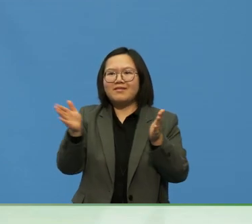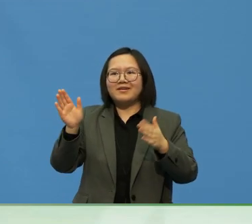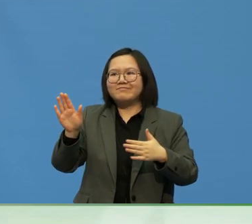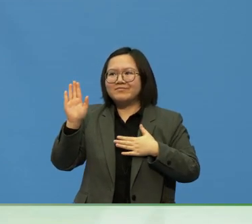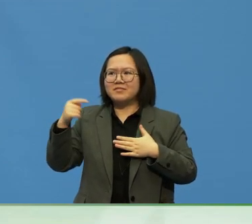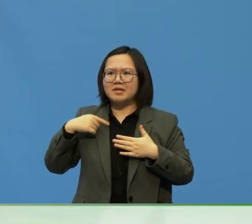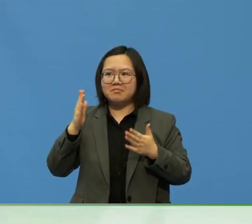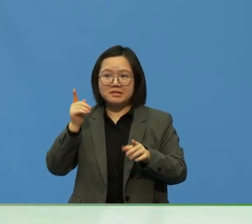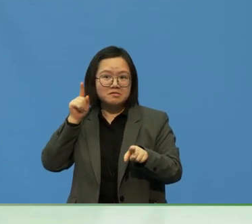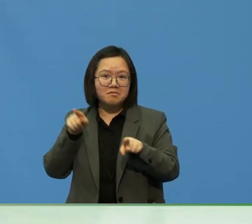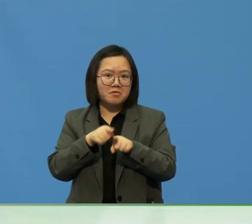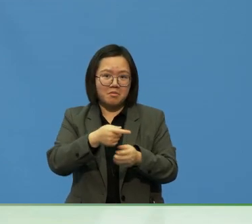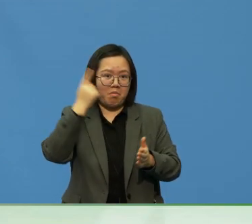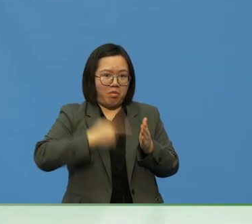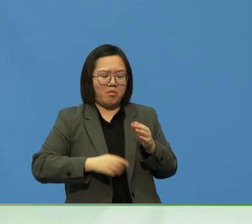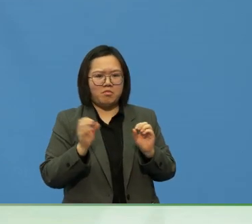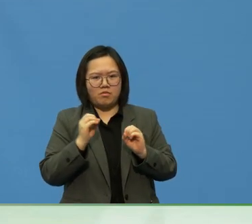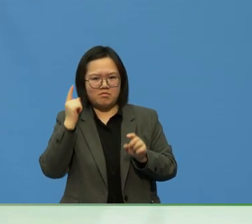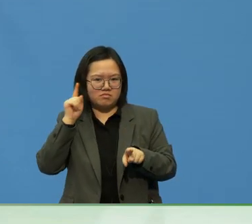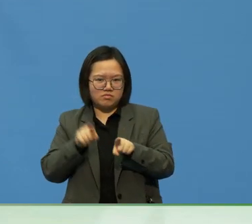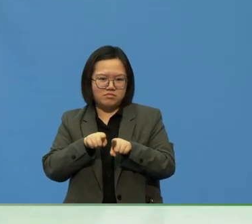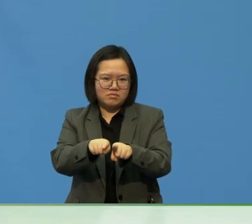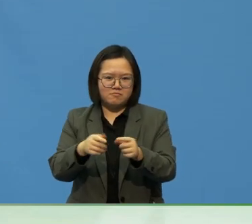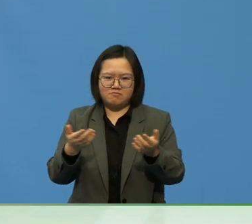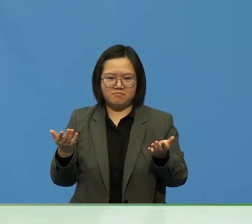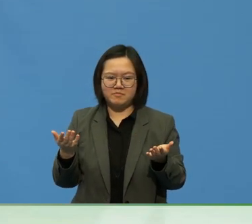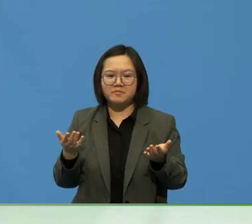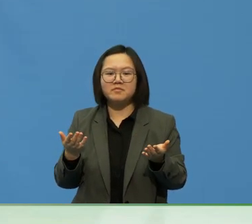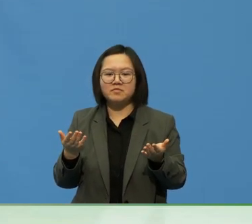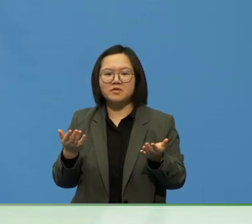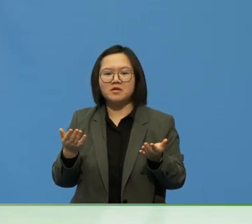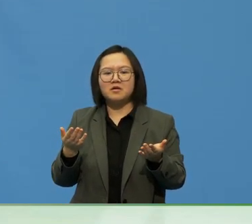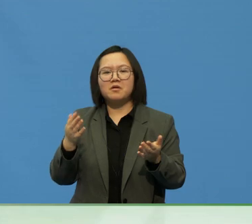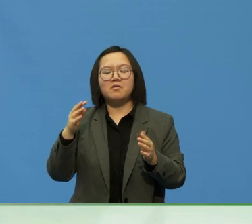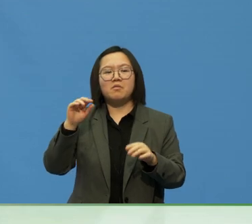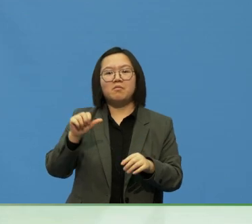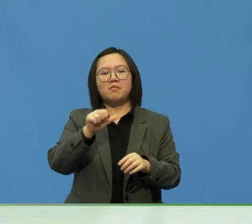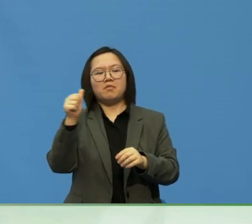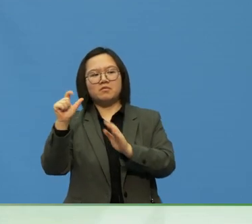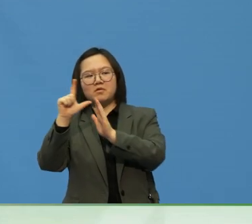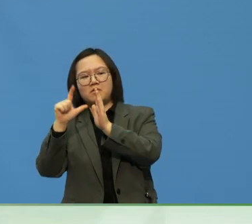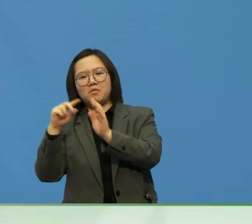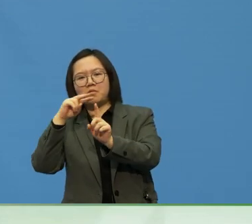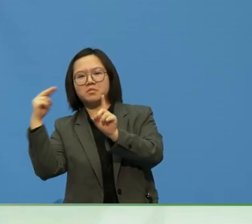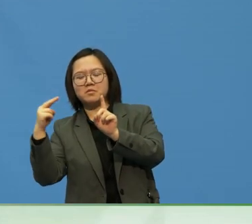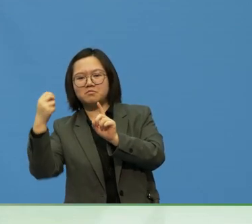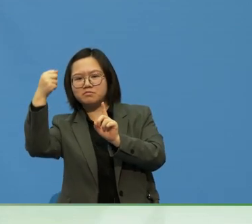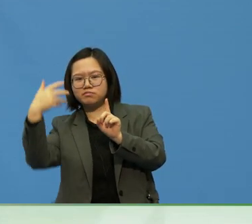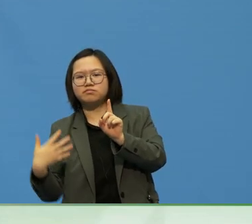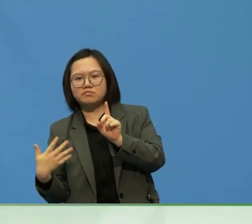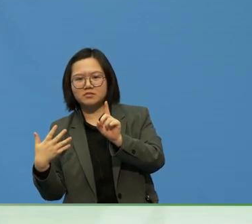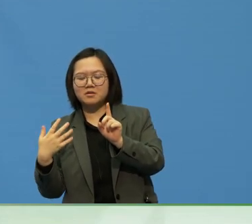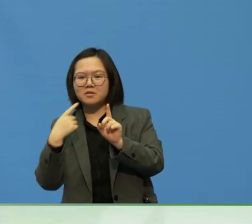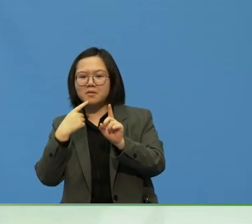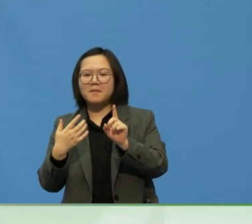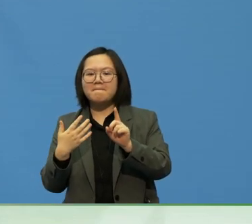I think, is that when we see some legislation, some lawsuits coming through, we have to remember